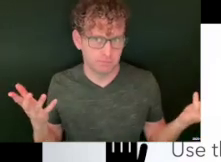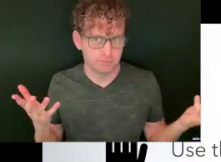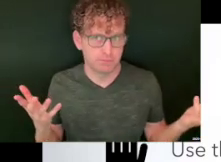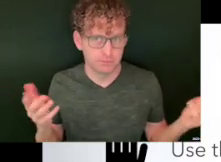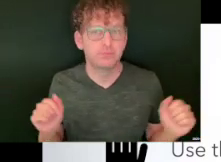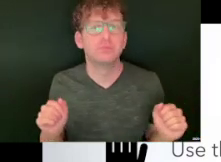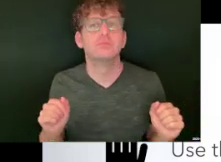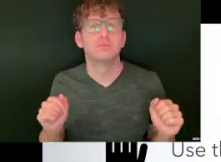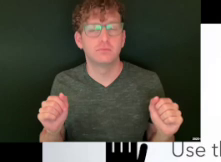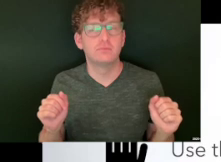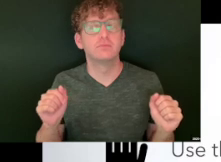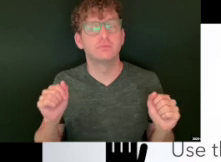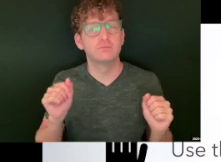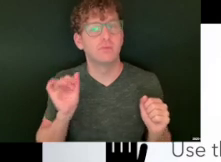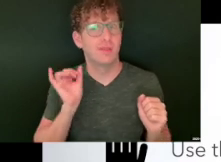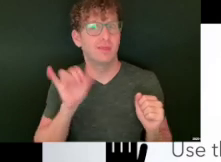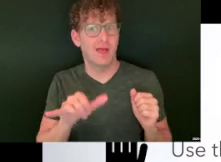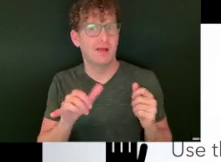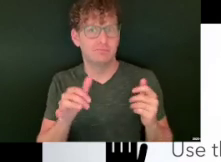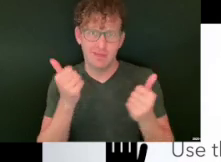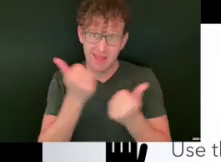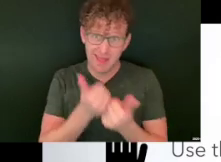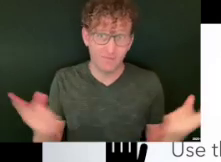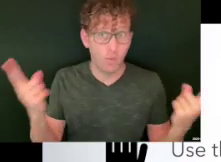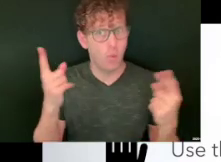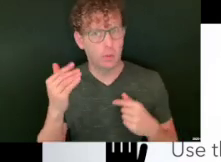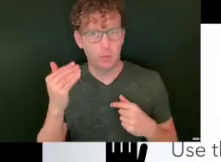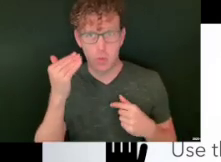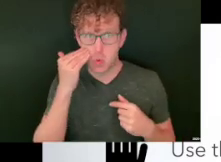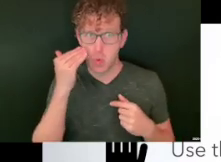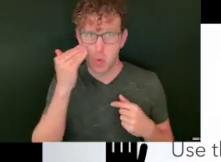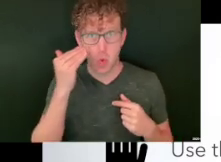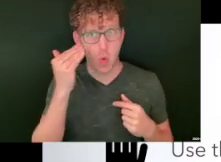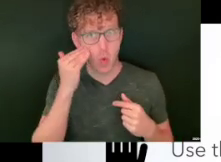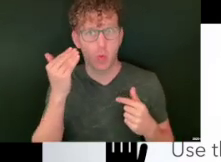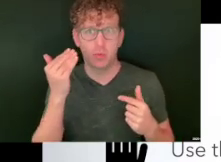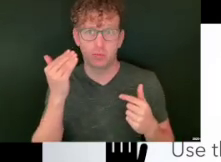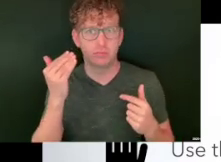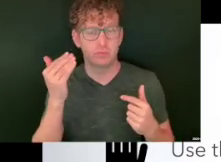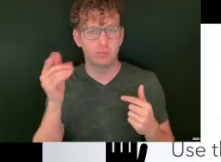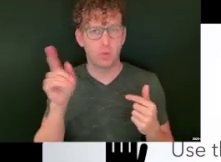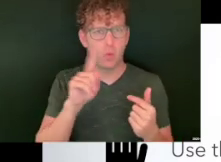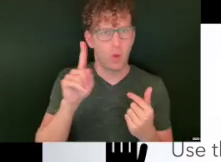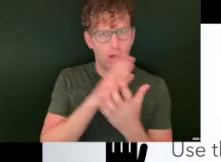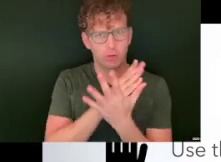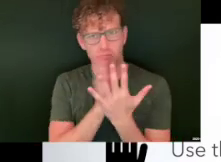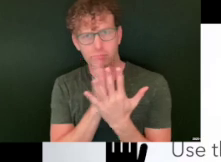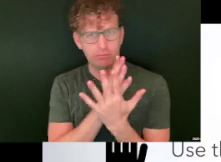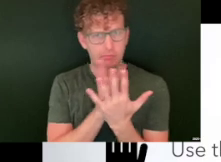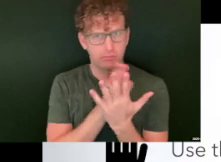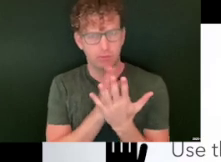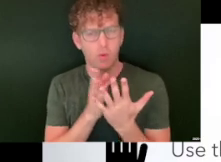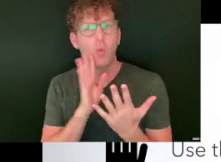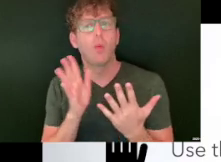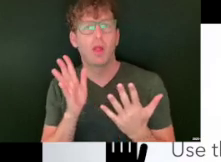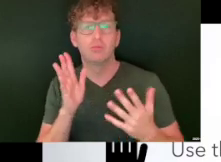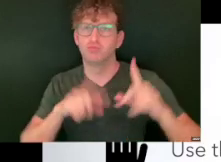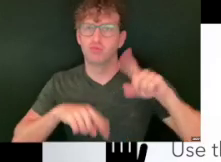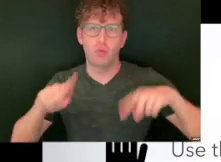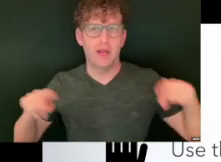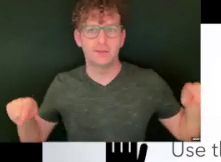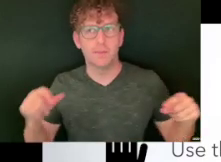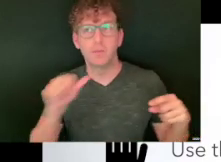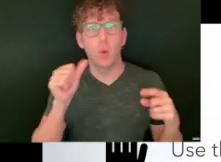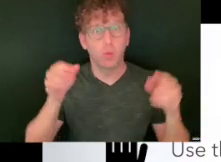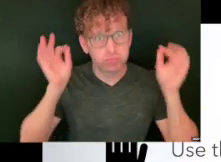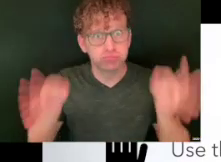in the upcoming solicitation for a third-party administrator? CARB already demonstrated that there was a lack of due diligence in the